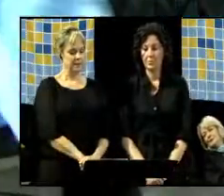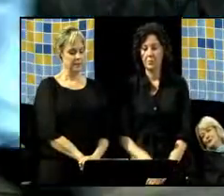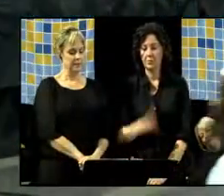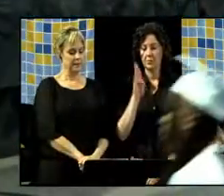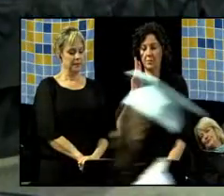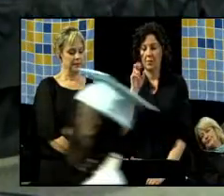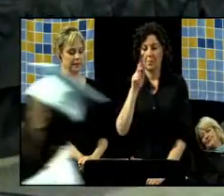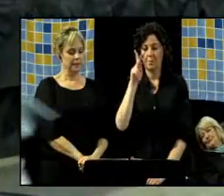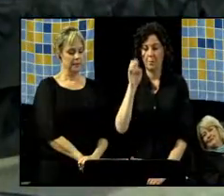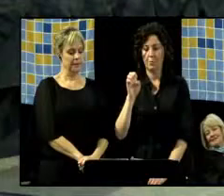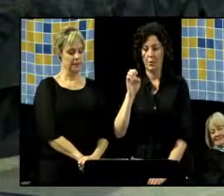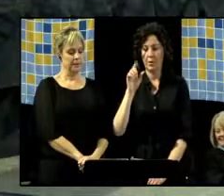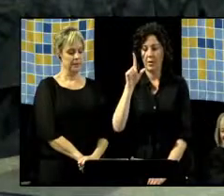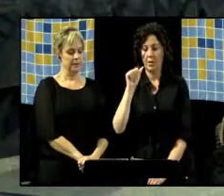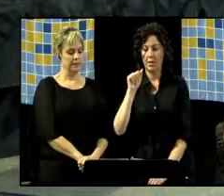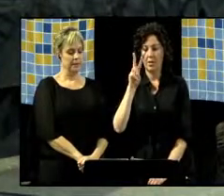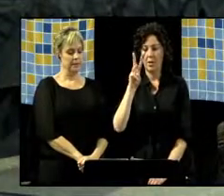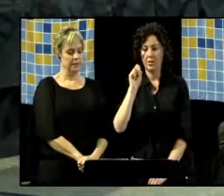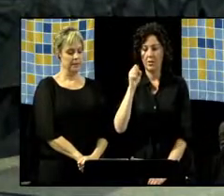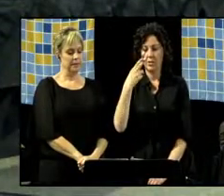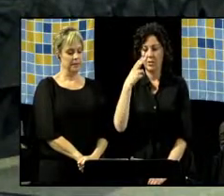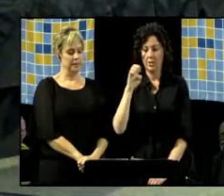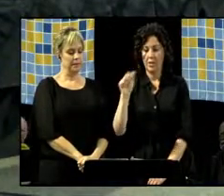Brooke Nicole Lachey.